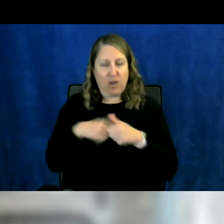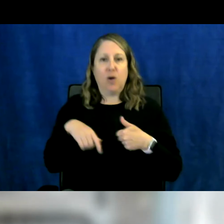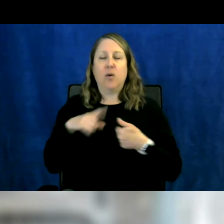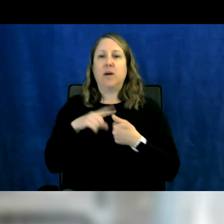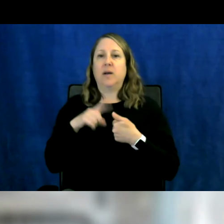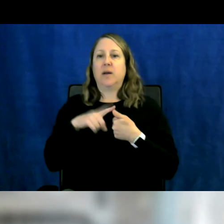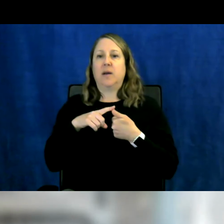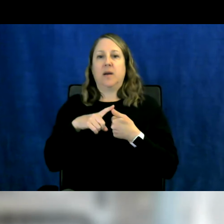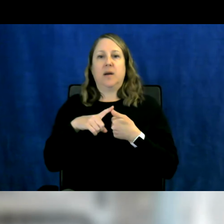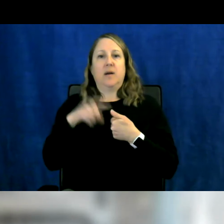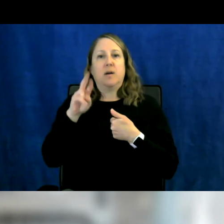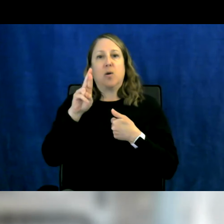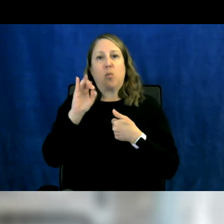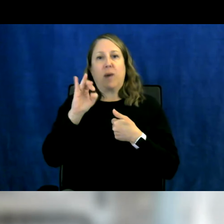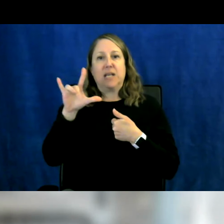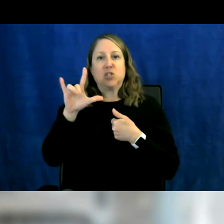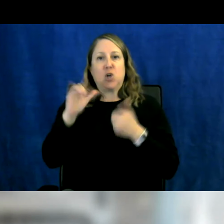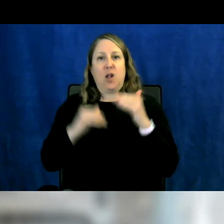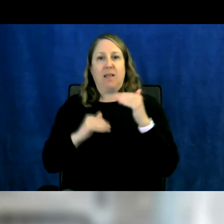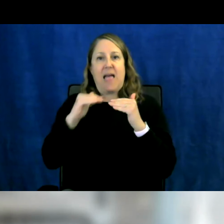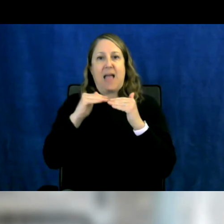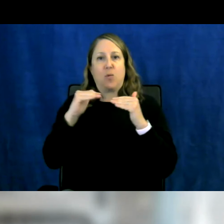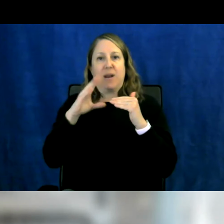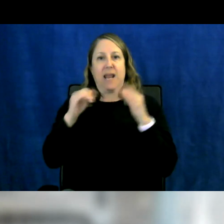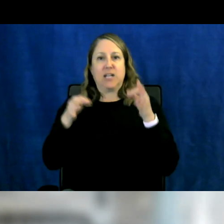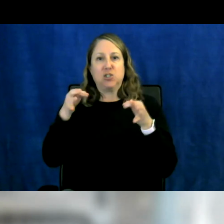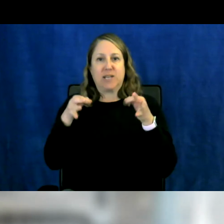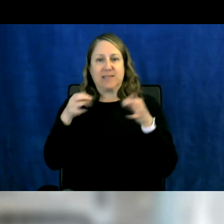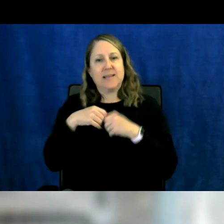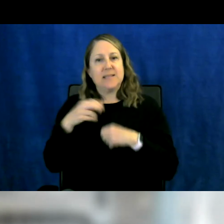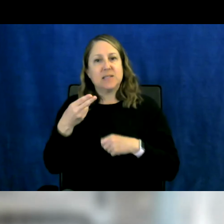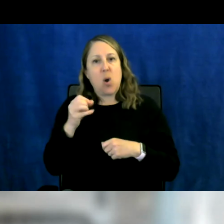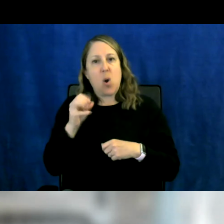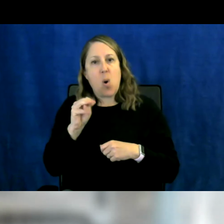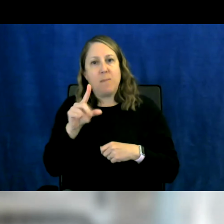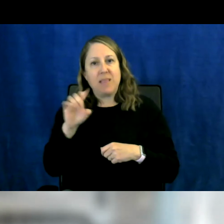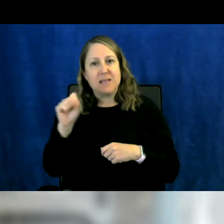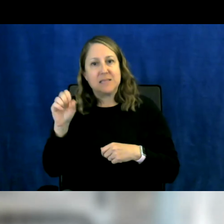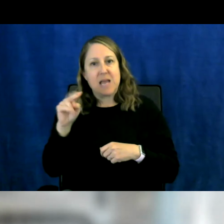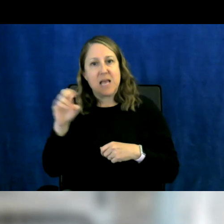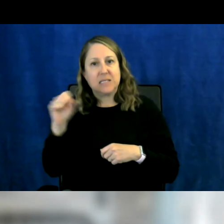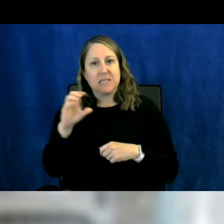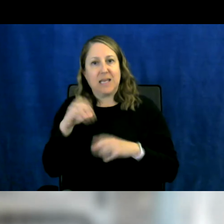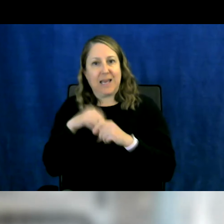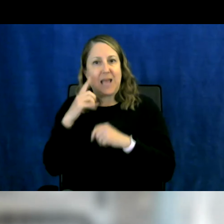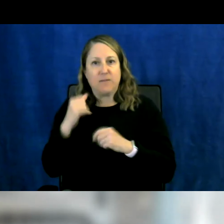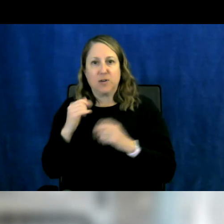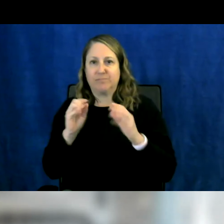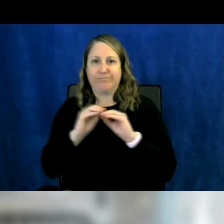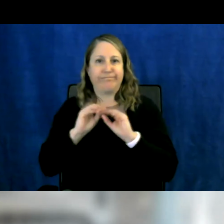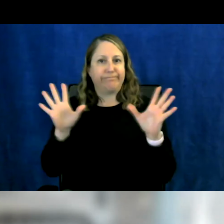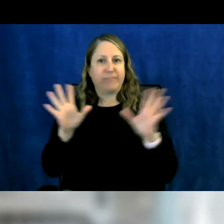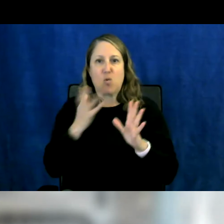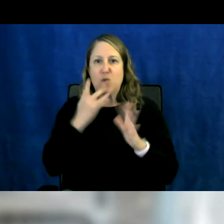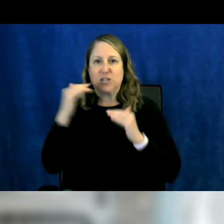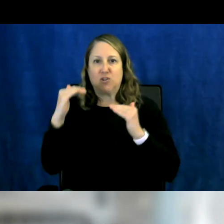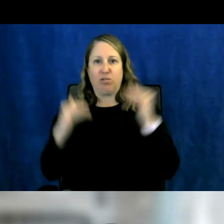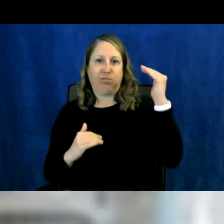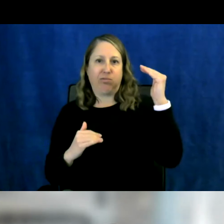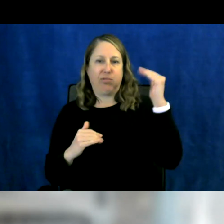racial equity and justice. Homelessness in California reflects stark racial inequities. The racial makeup of people